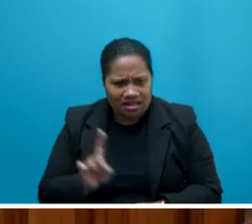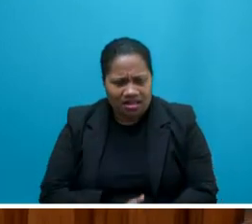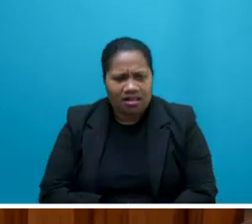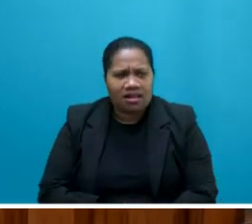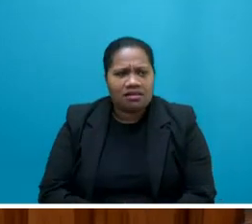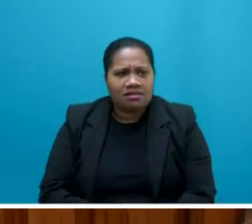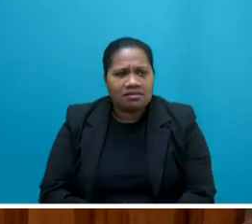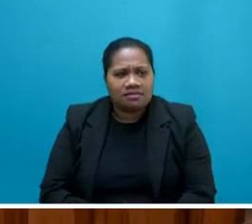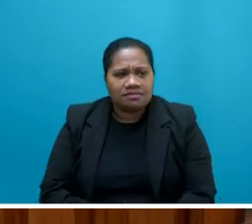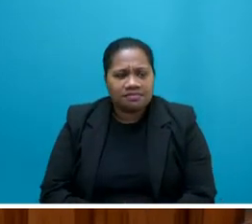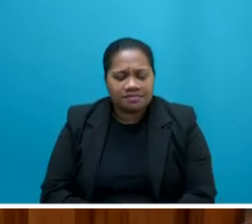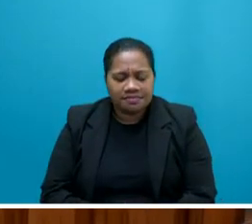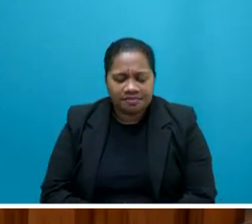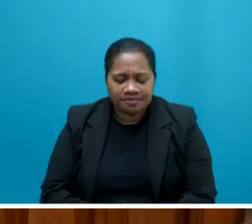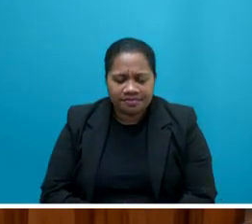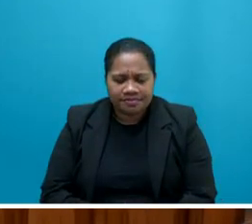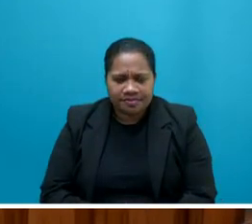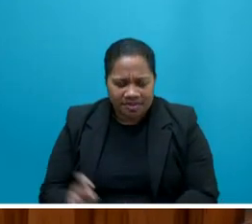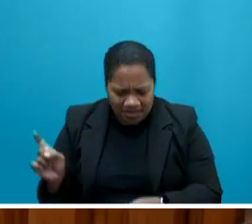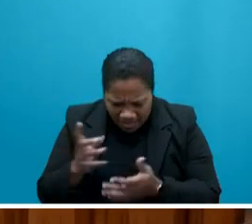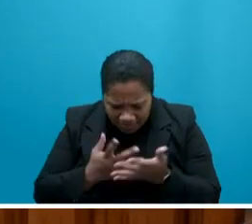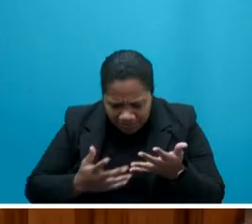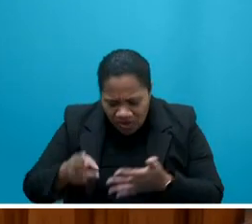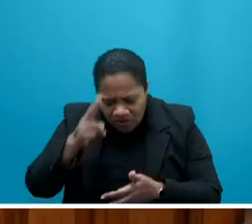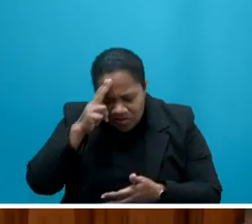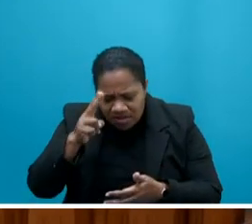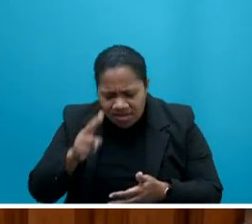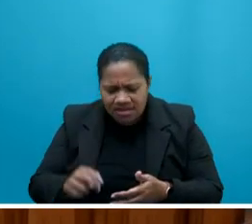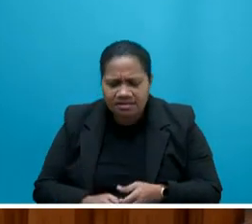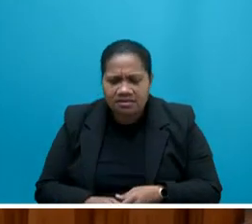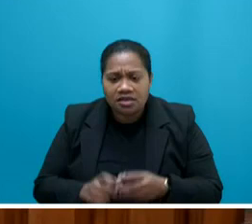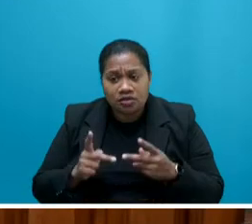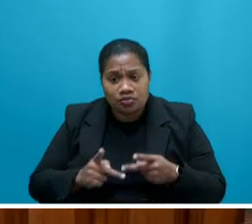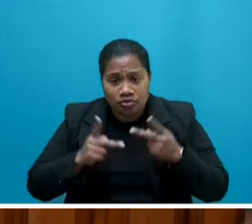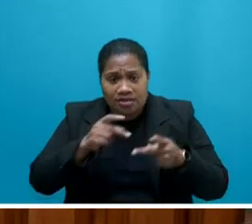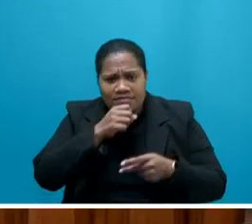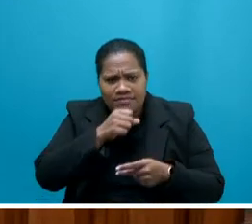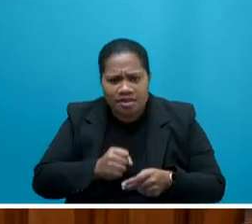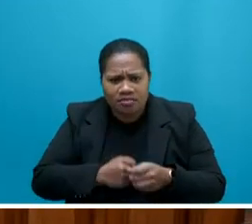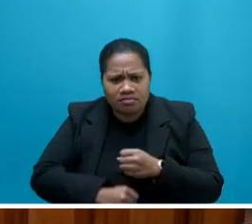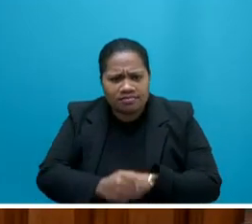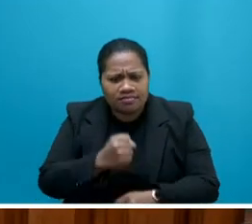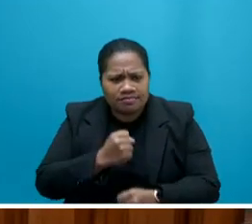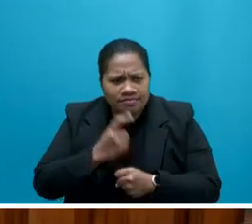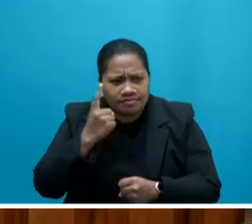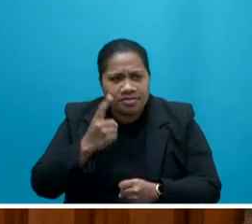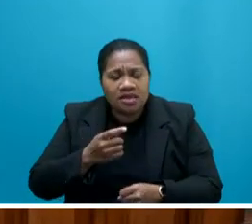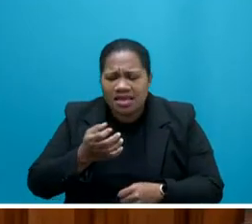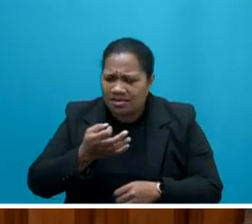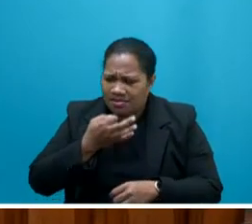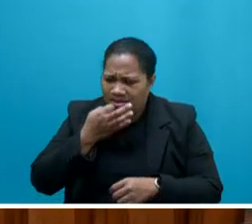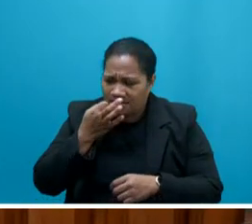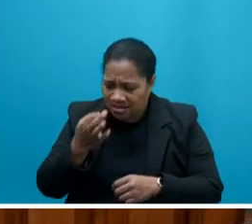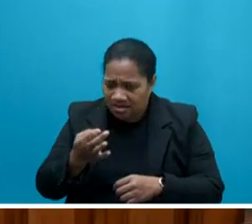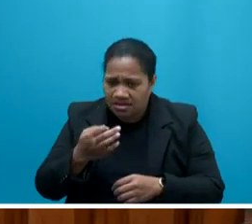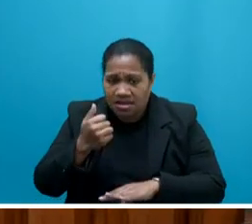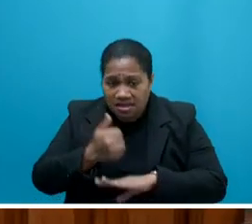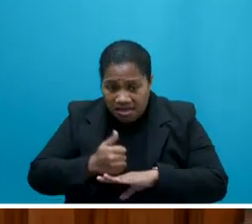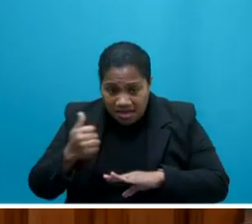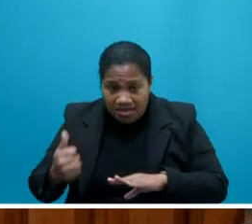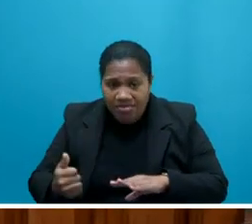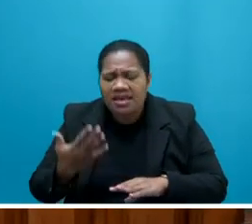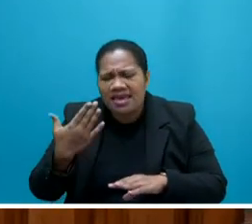with the affairs of the state. It promotes man as God, and may I remind the ruling government that there is a time